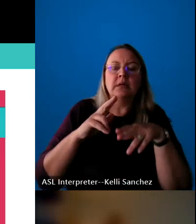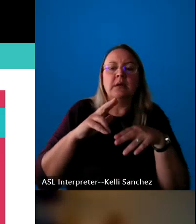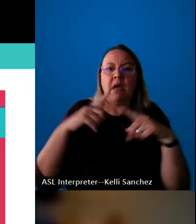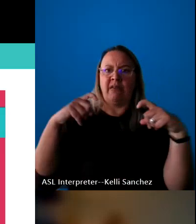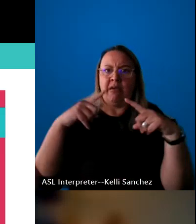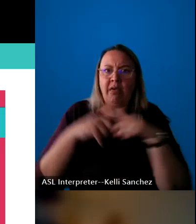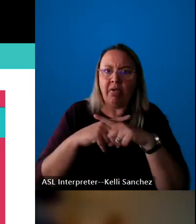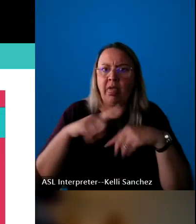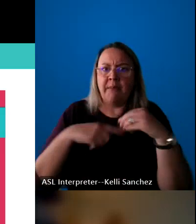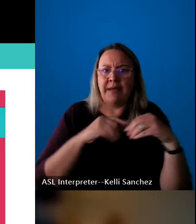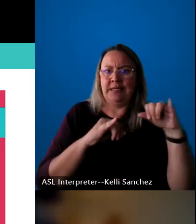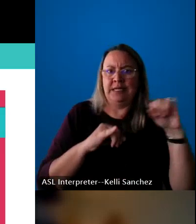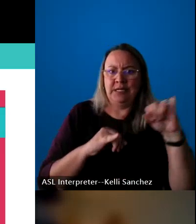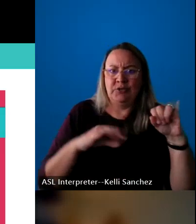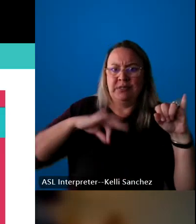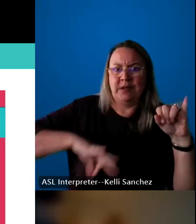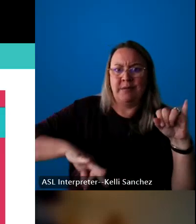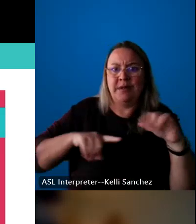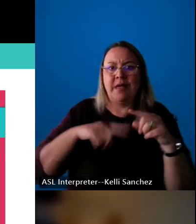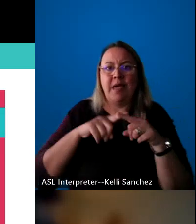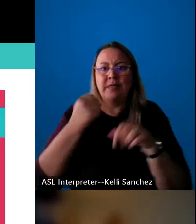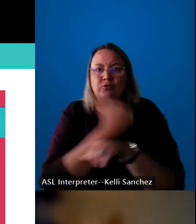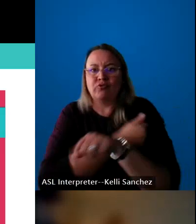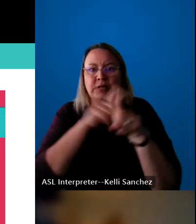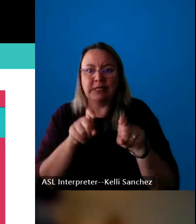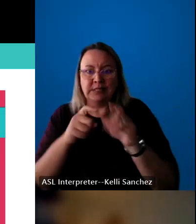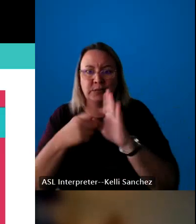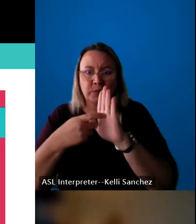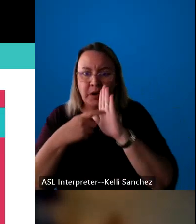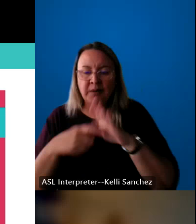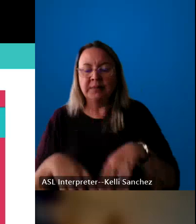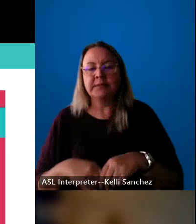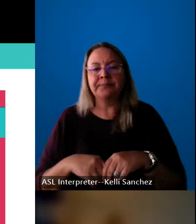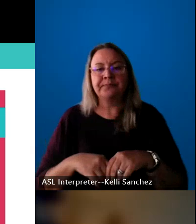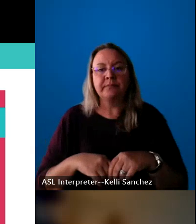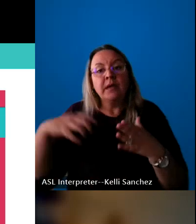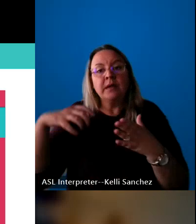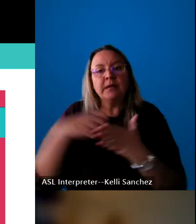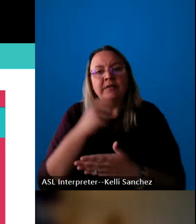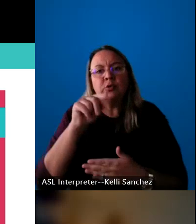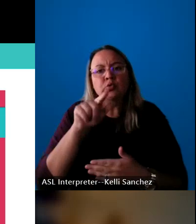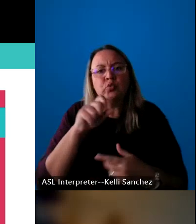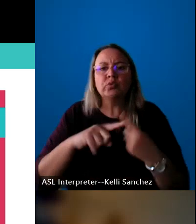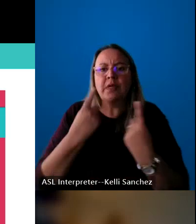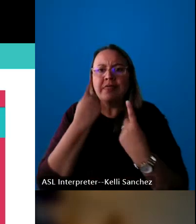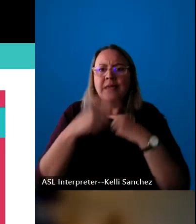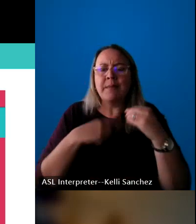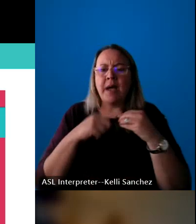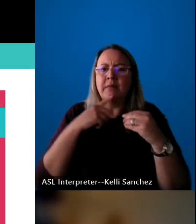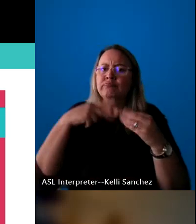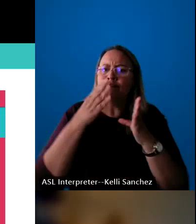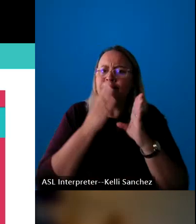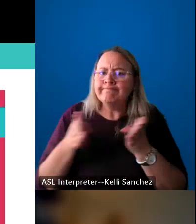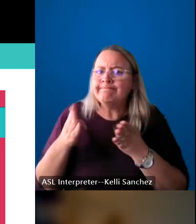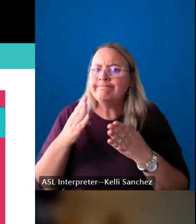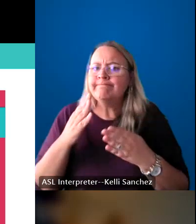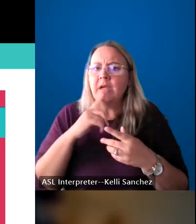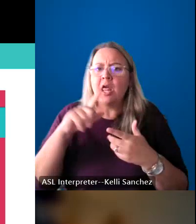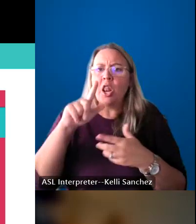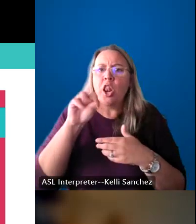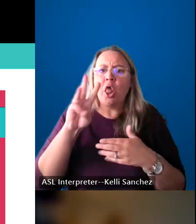landscape of insurance coverage and drug testing requirements, receiving tools to rethink protocols and explore low